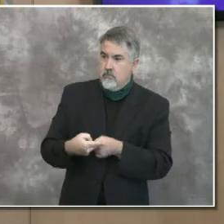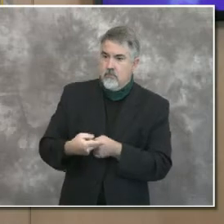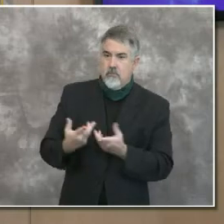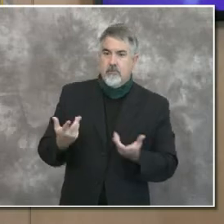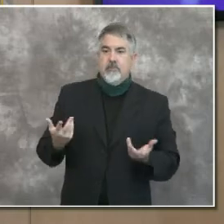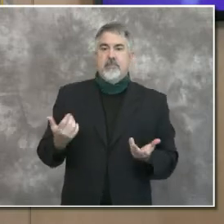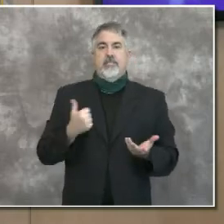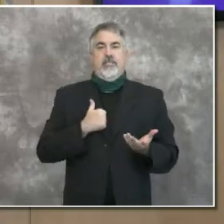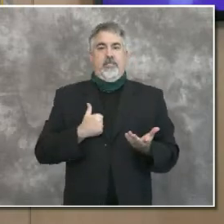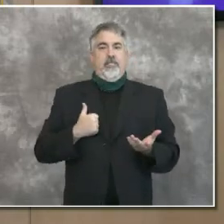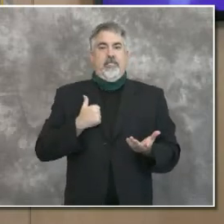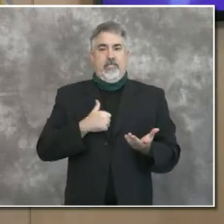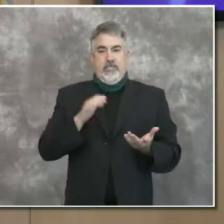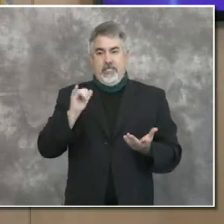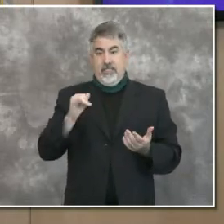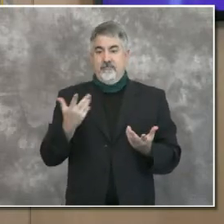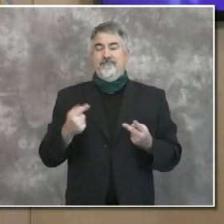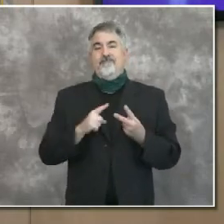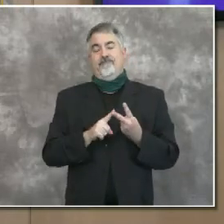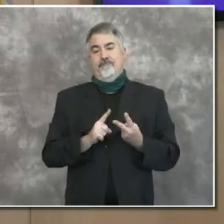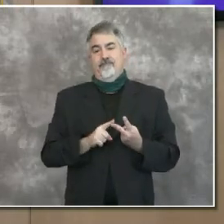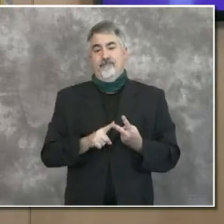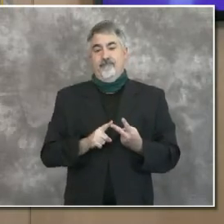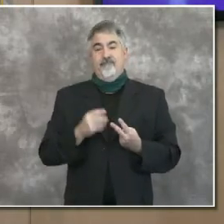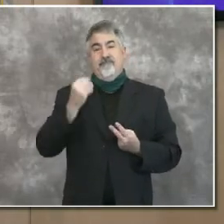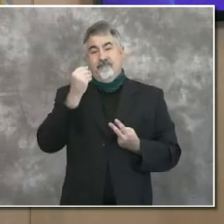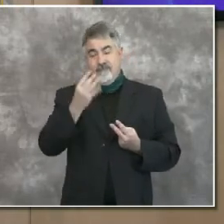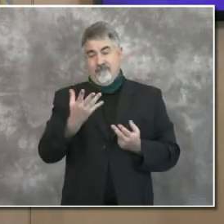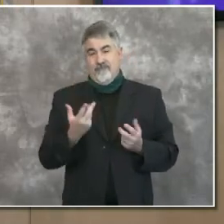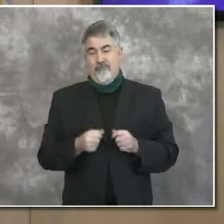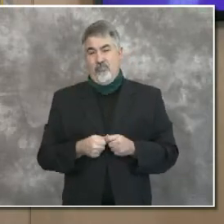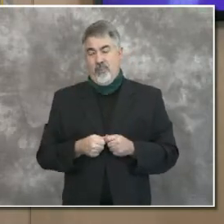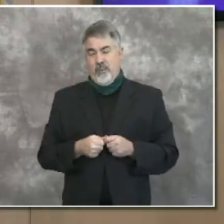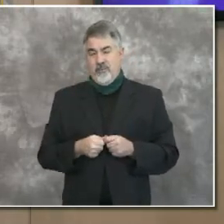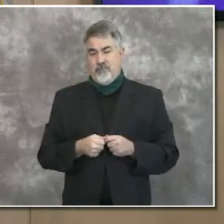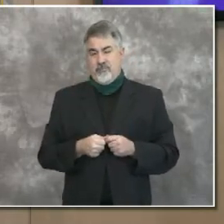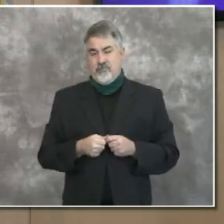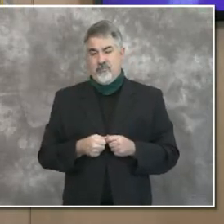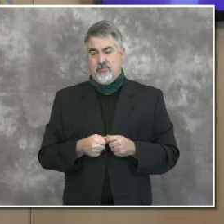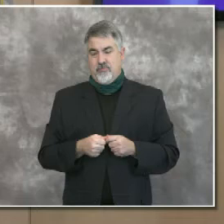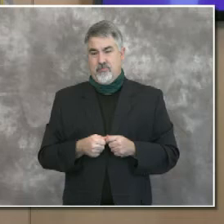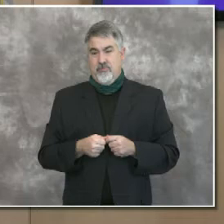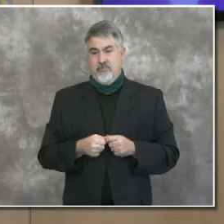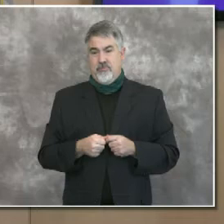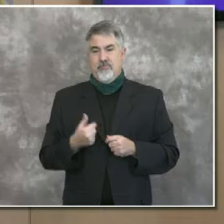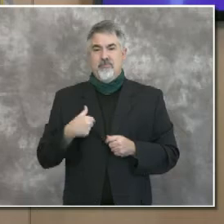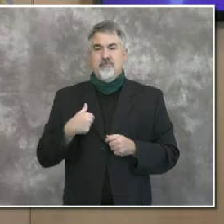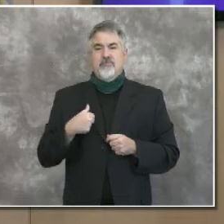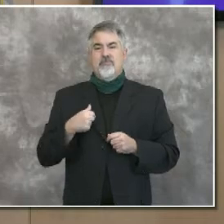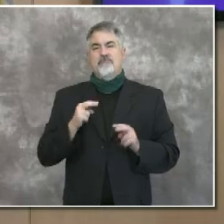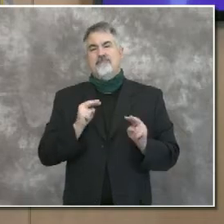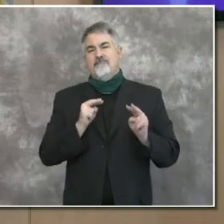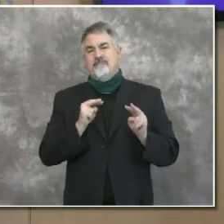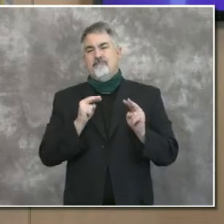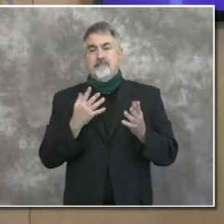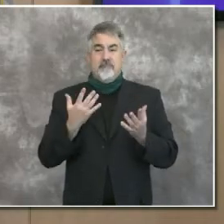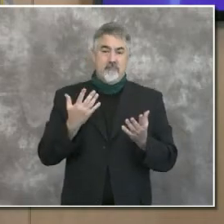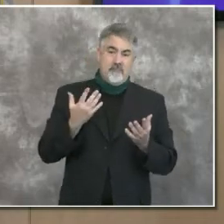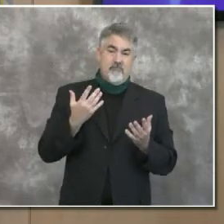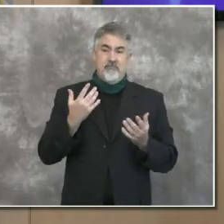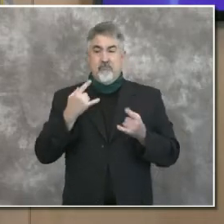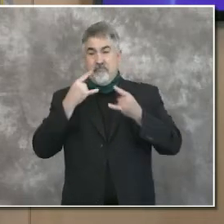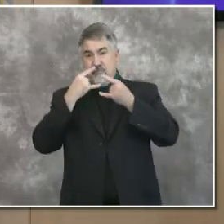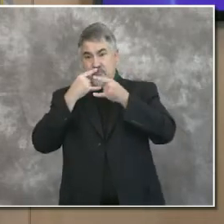the second thing, is that, you know, I look at wearing a face covering as being